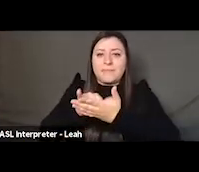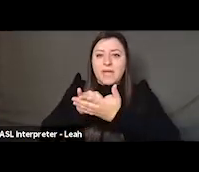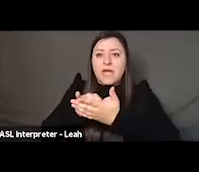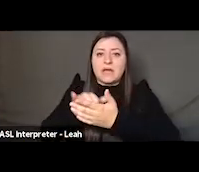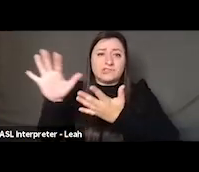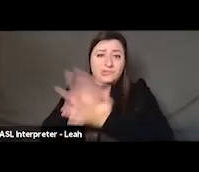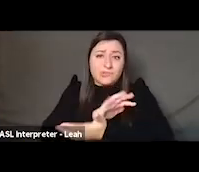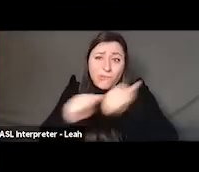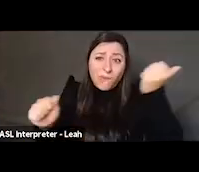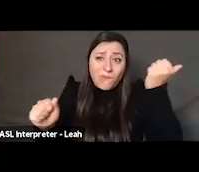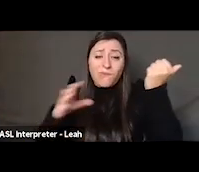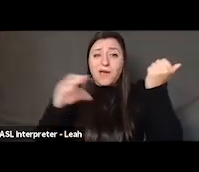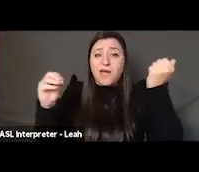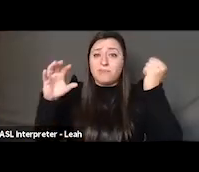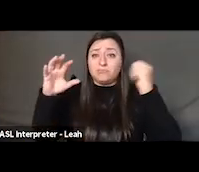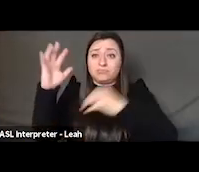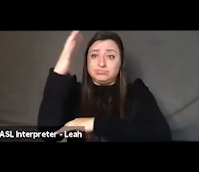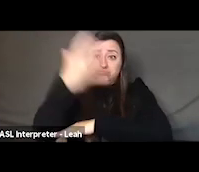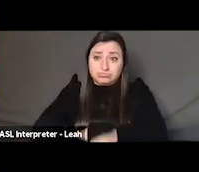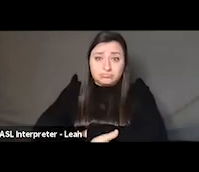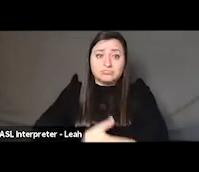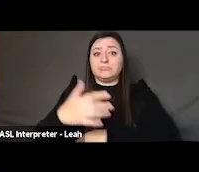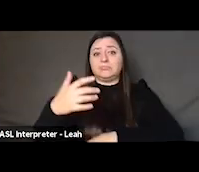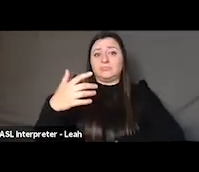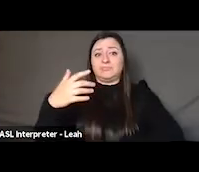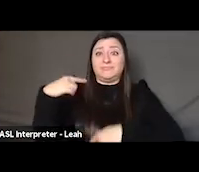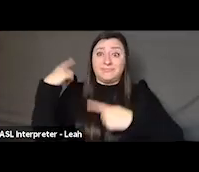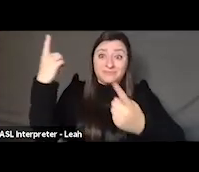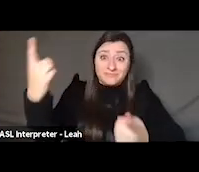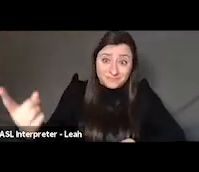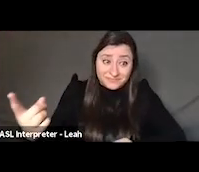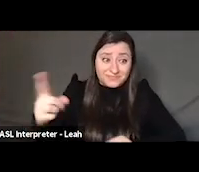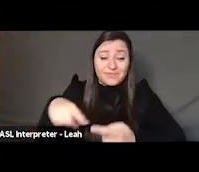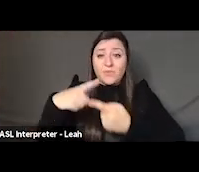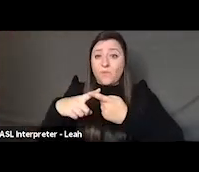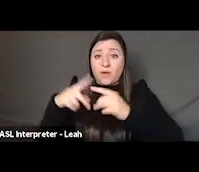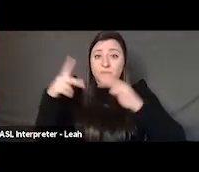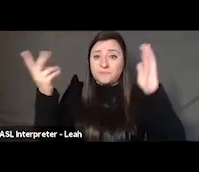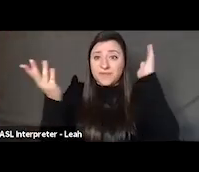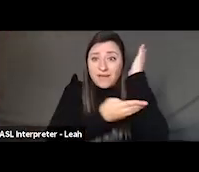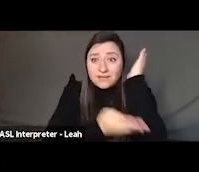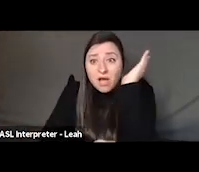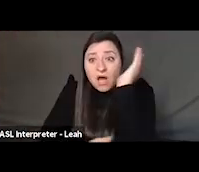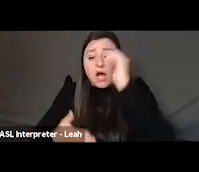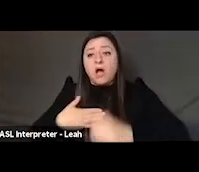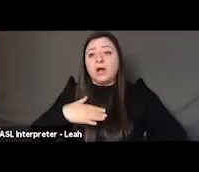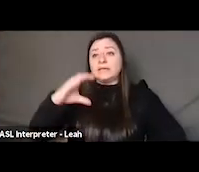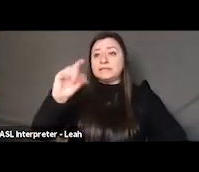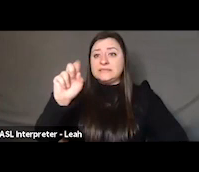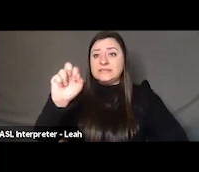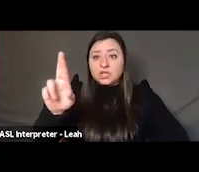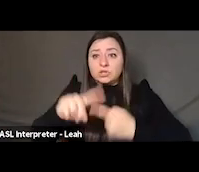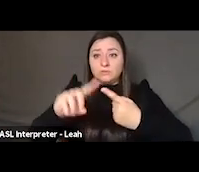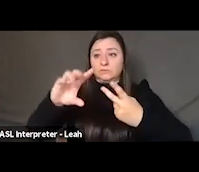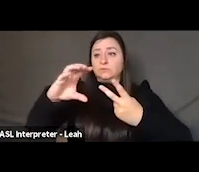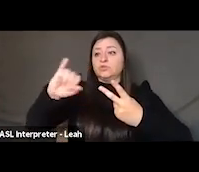not centuries, but millennia, when the Phoenicians were cutting down our cedar and juniper trees and trading them with the pharaohs in Egypt and